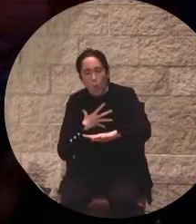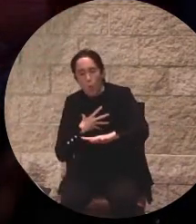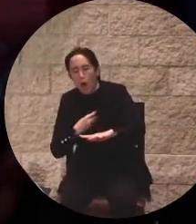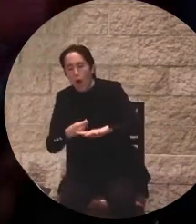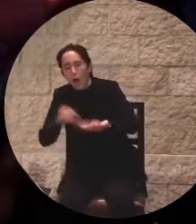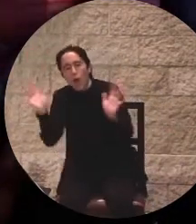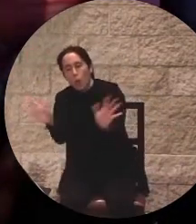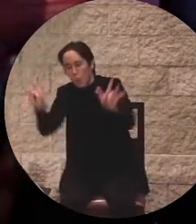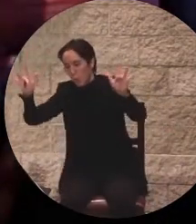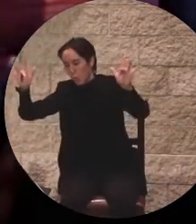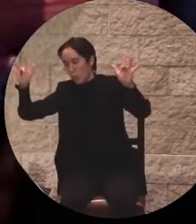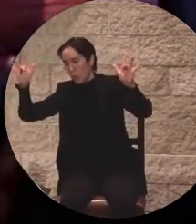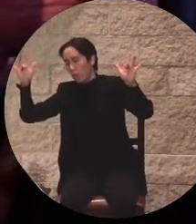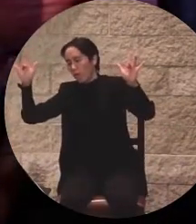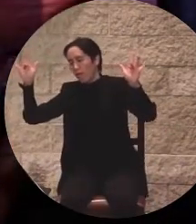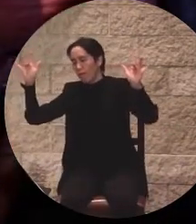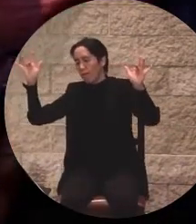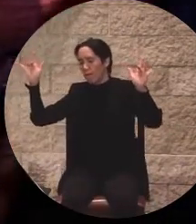white.